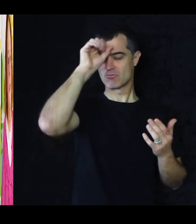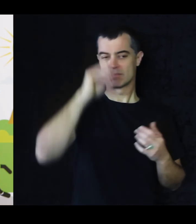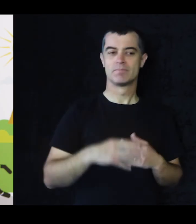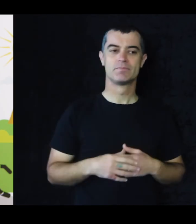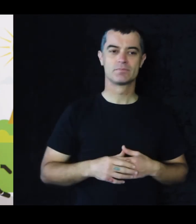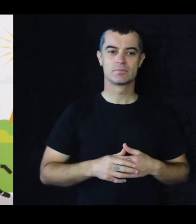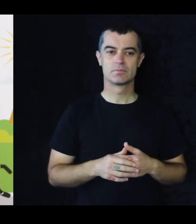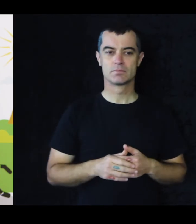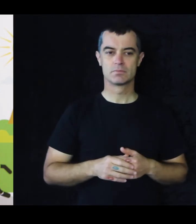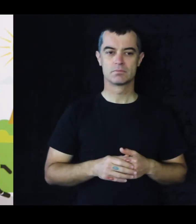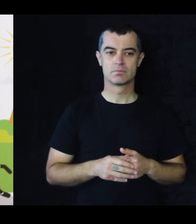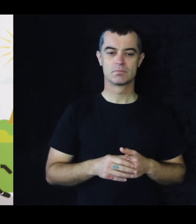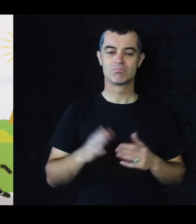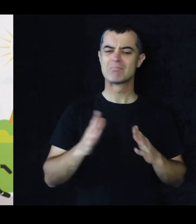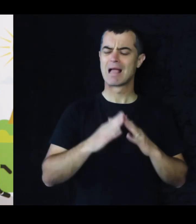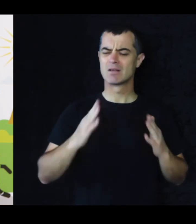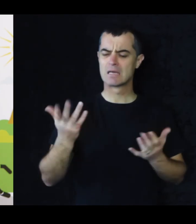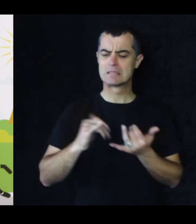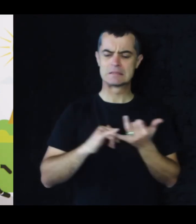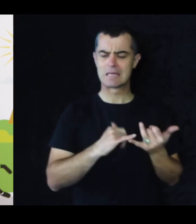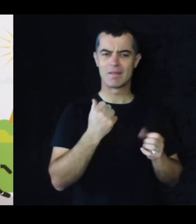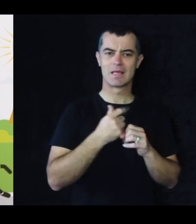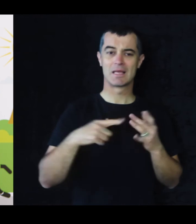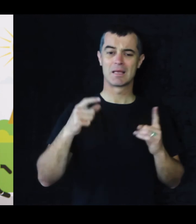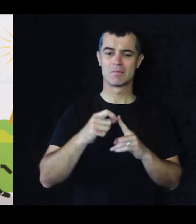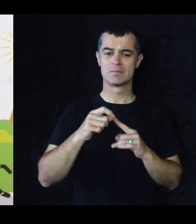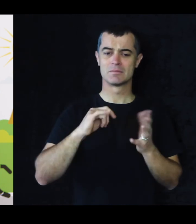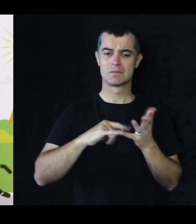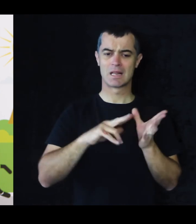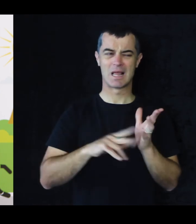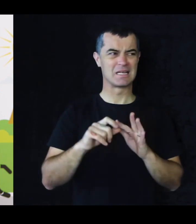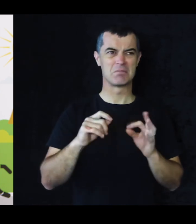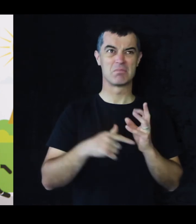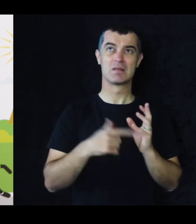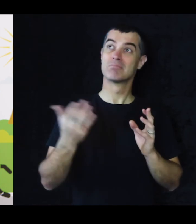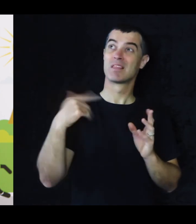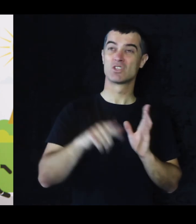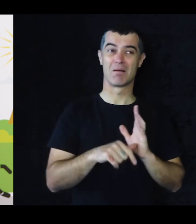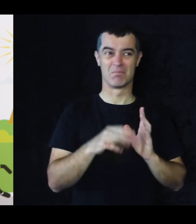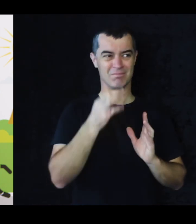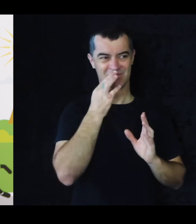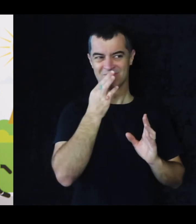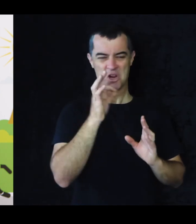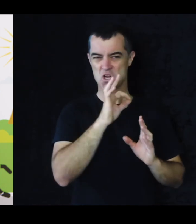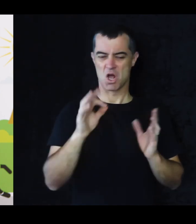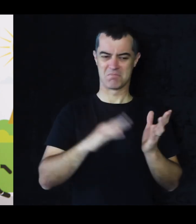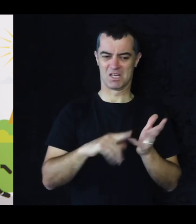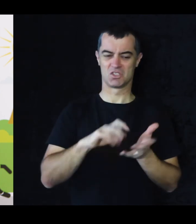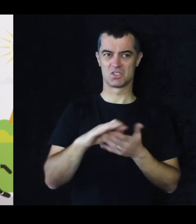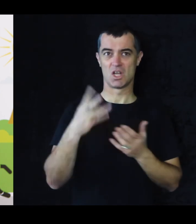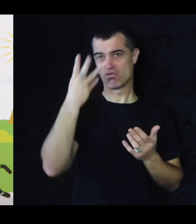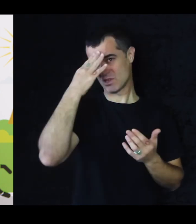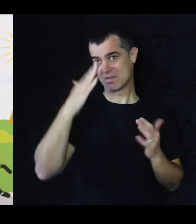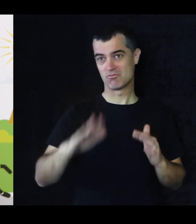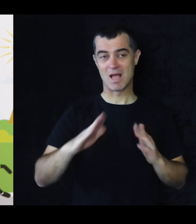It was a house in South Gippsland, and at the time it wasn't much. It was just this 3-bedroom